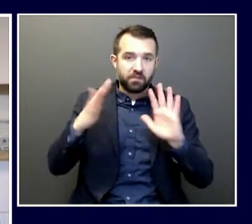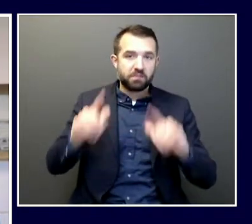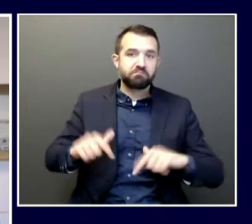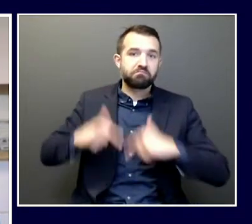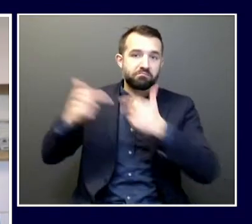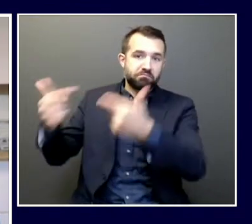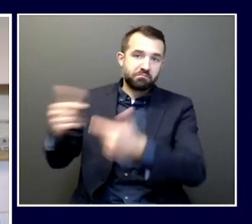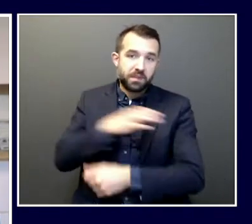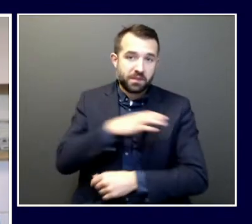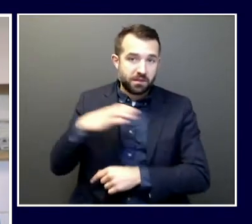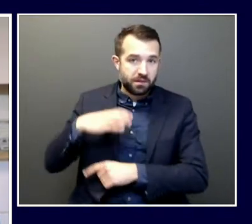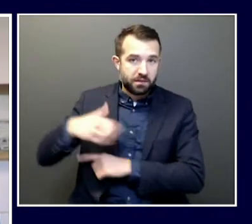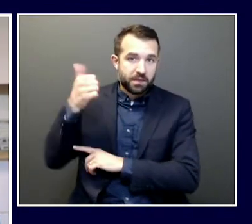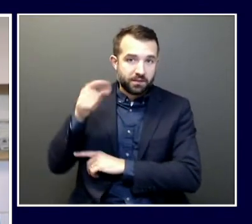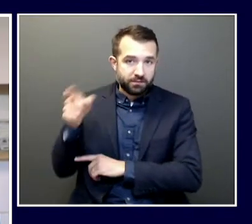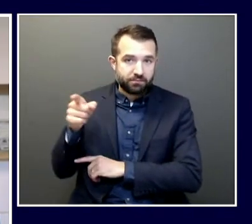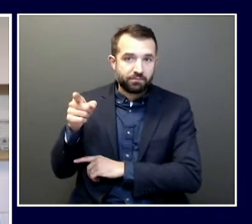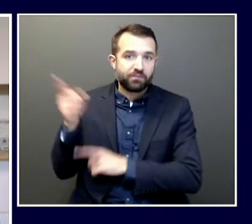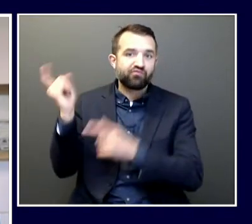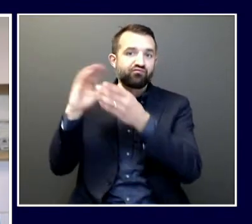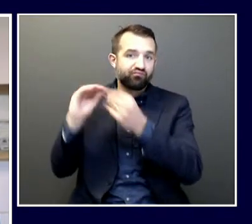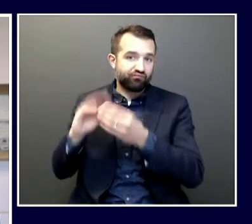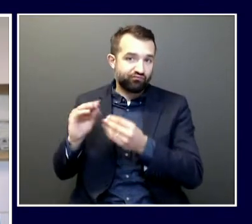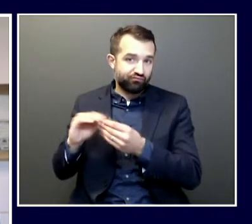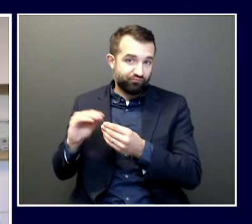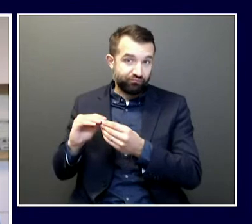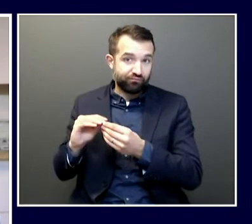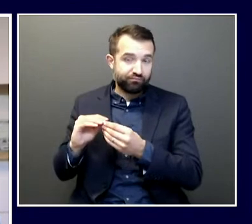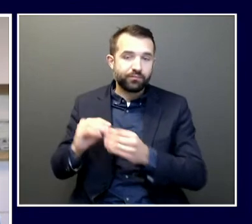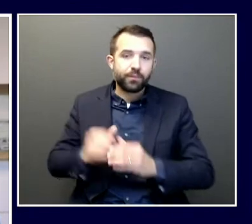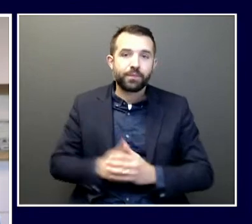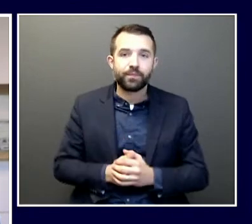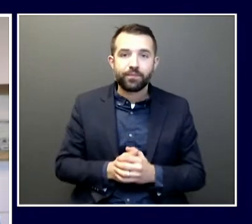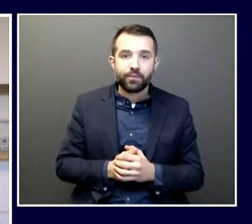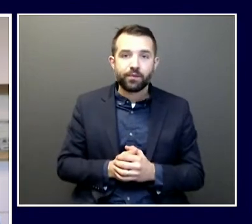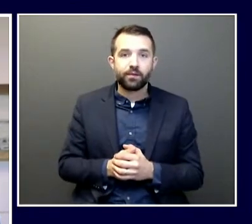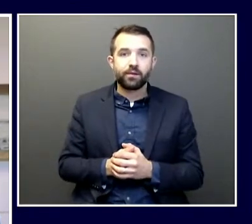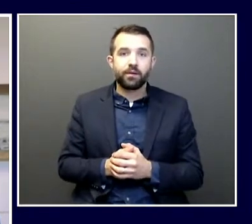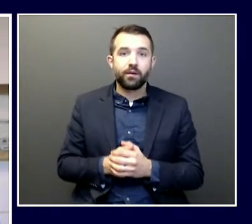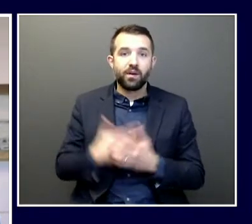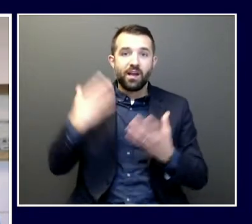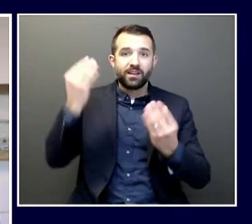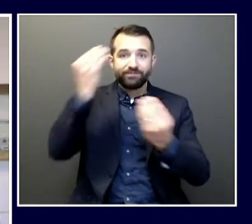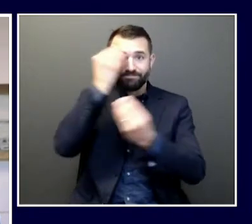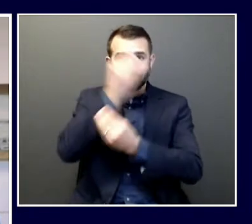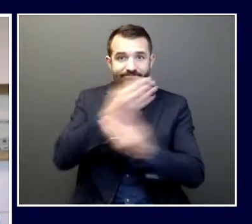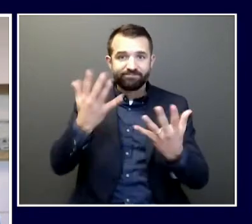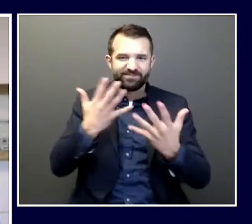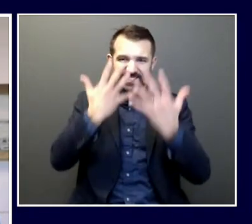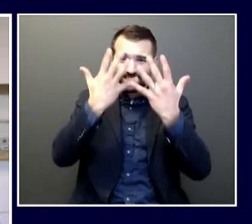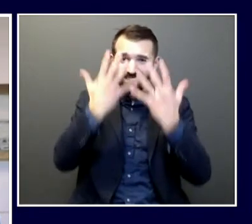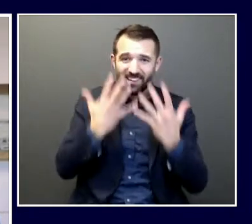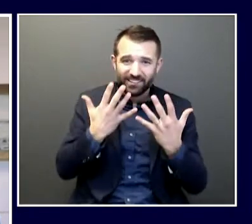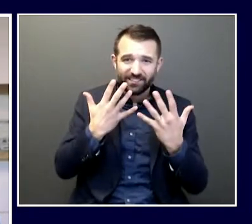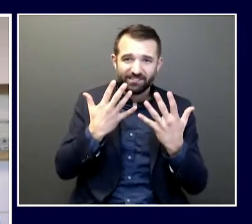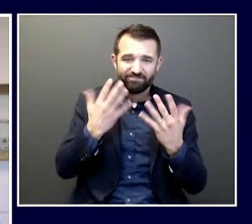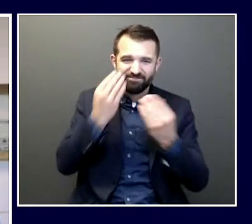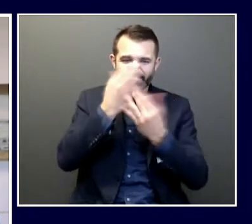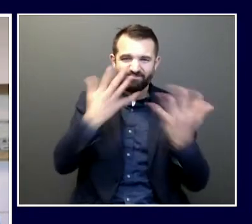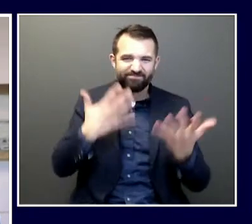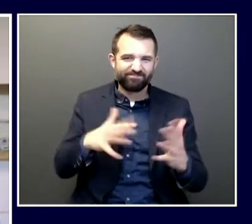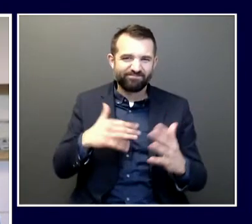updates. We begin our update today on yet another sad note.